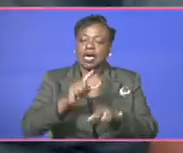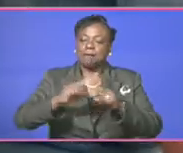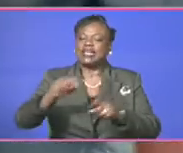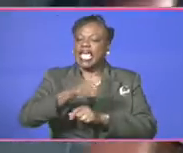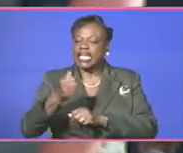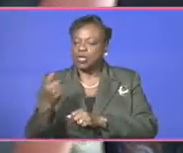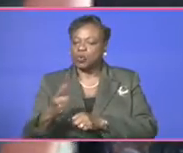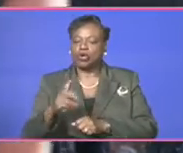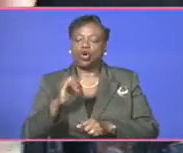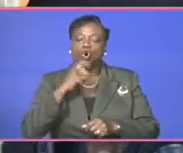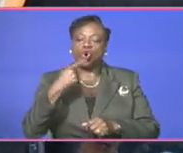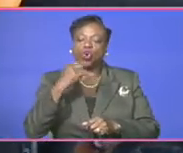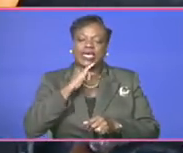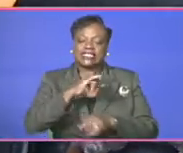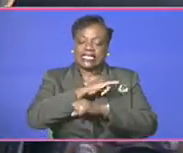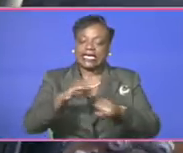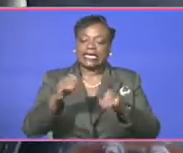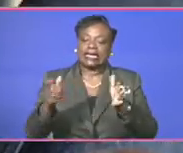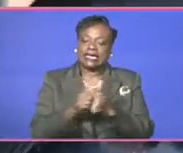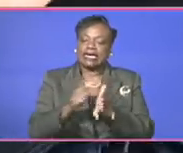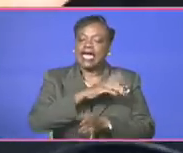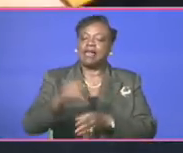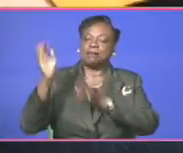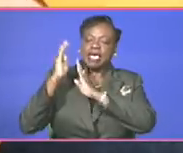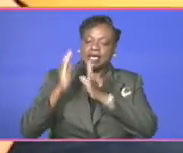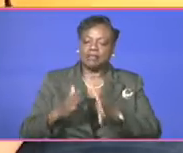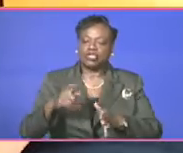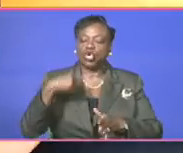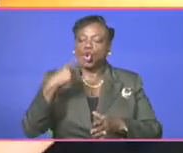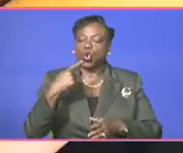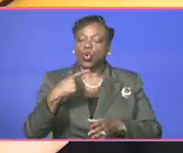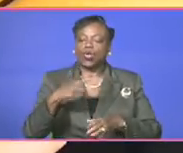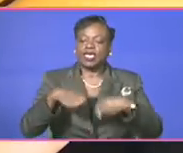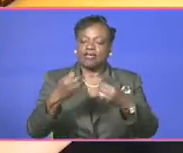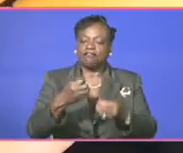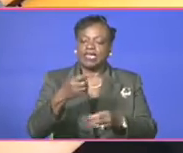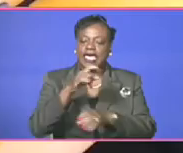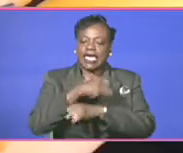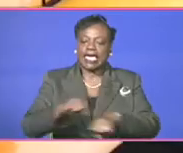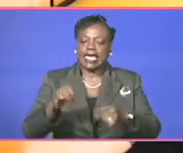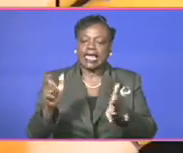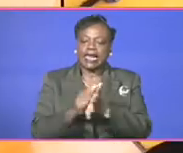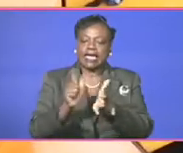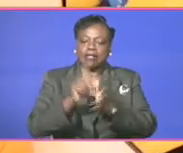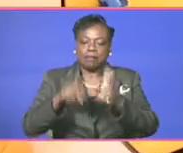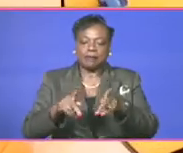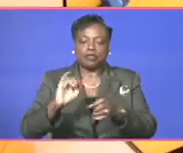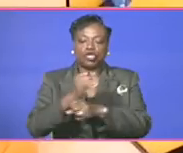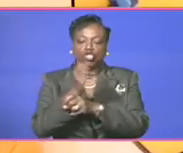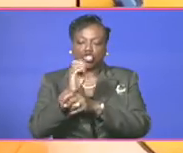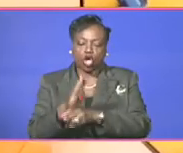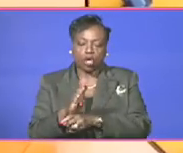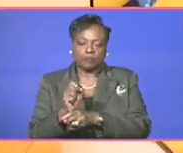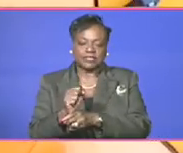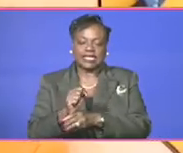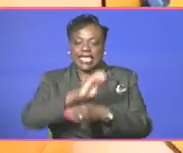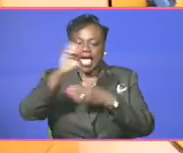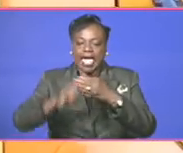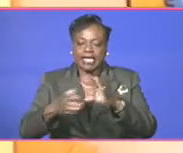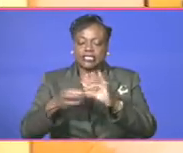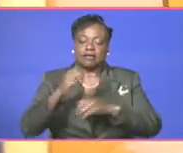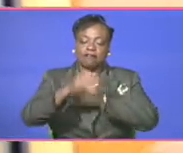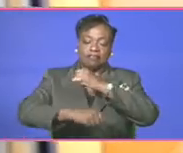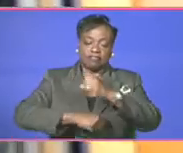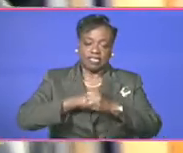includes Bahamians who illegally employ individuals. After the end of this year, we will aggressively pursue